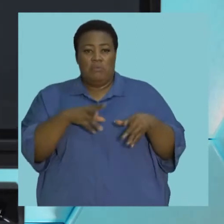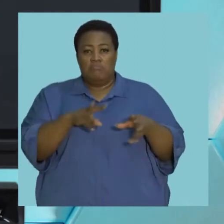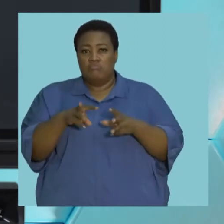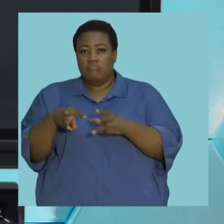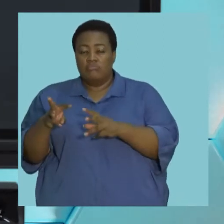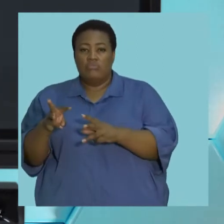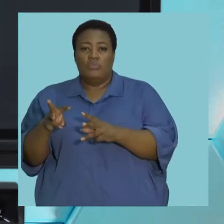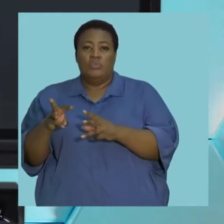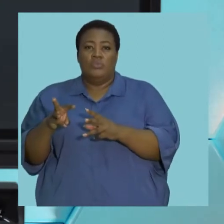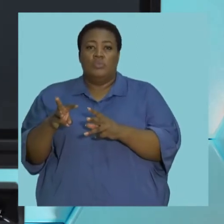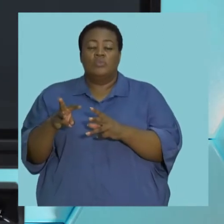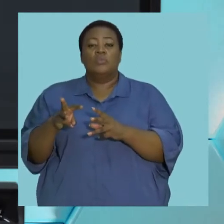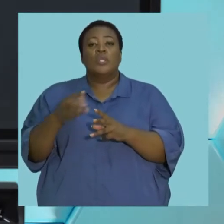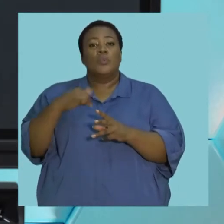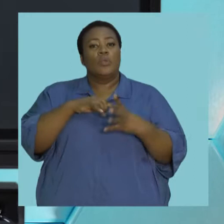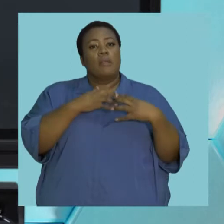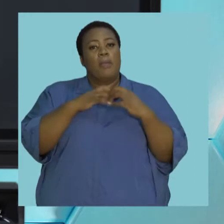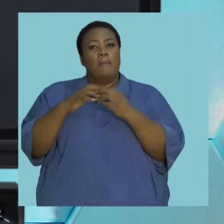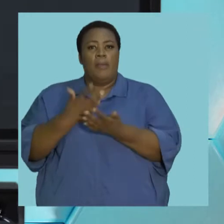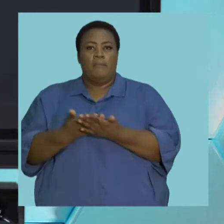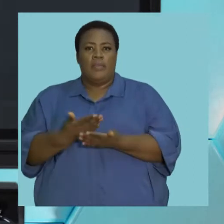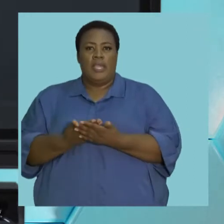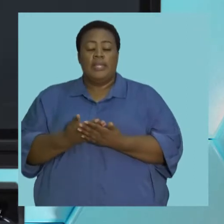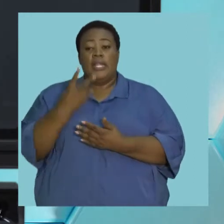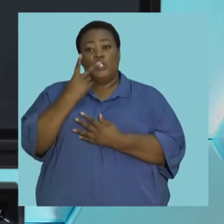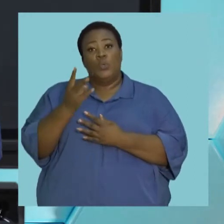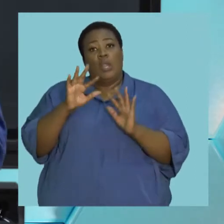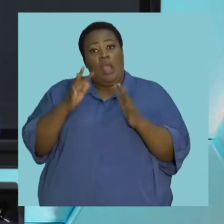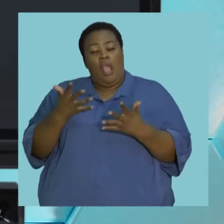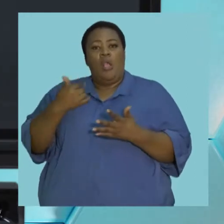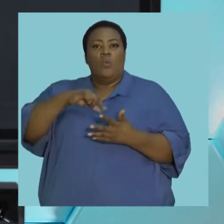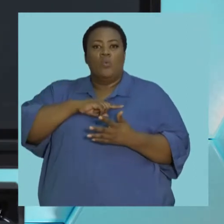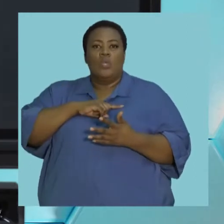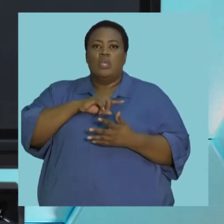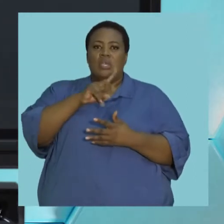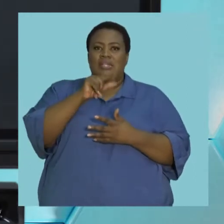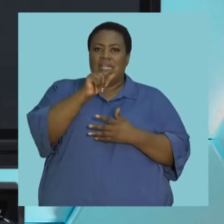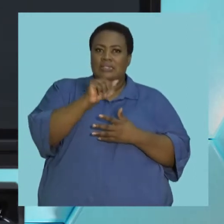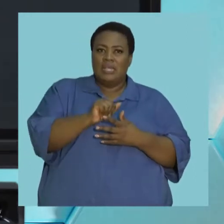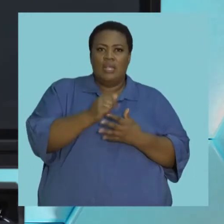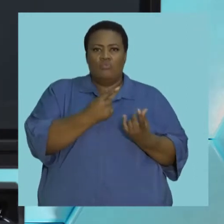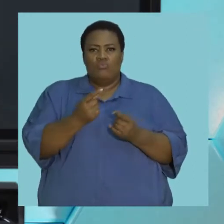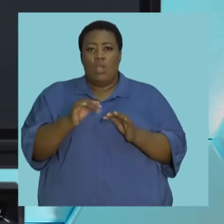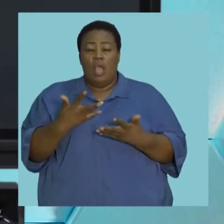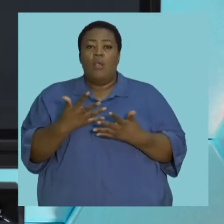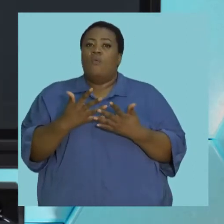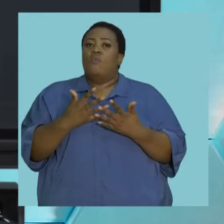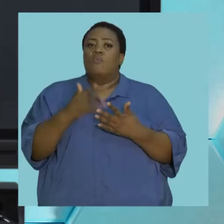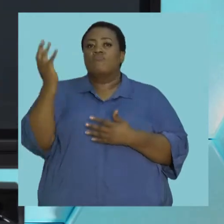can establish. So let's look at how we look at data, how we interpret that data, and how we present that